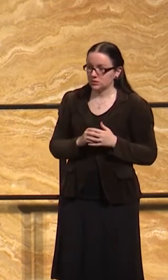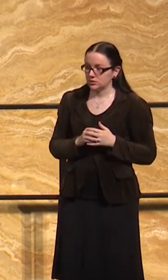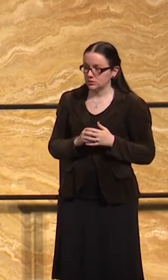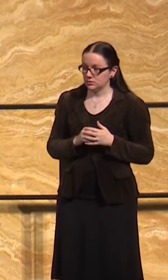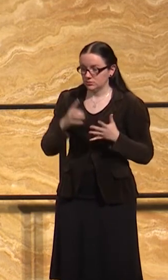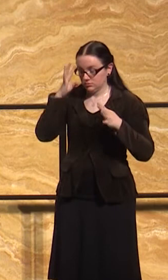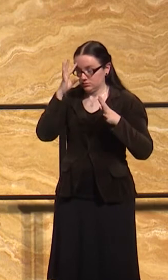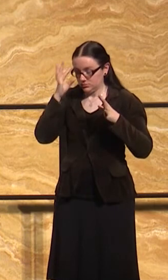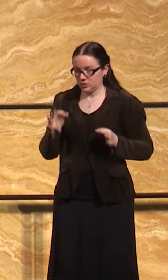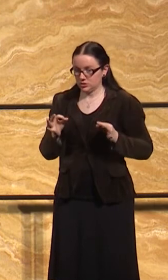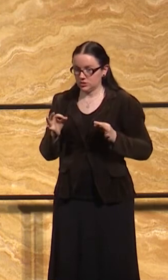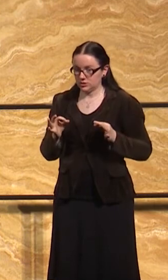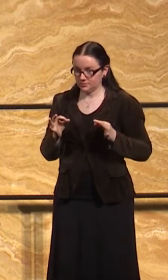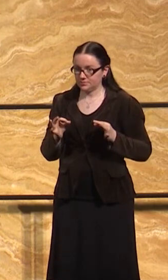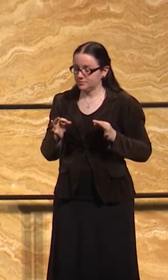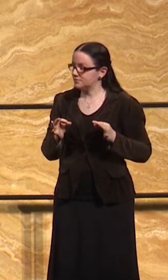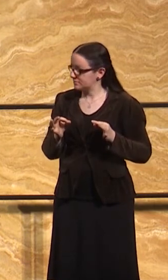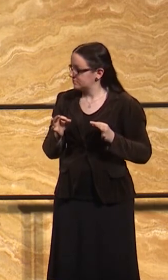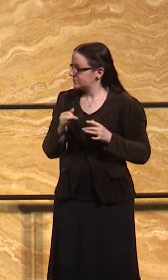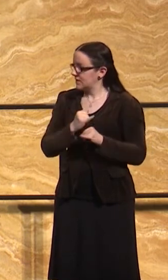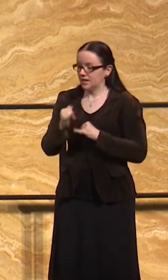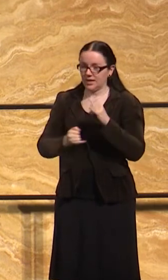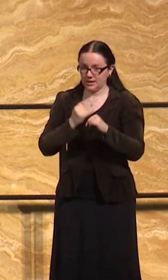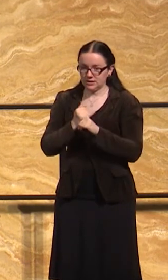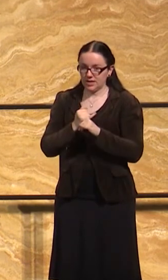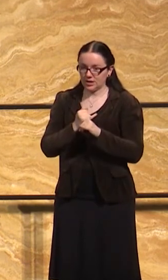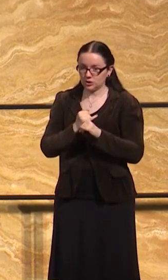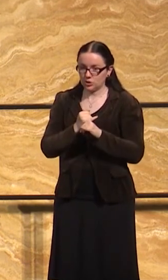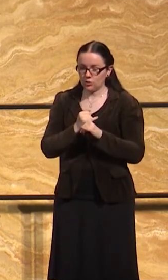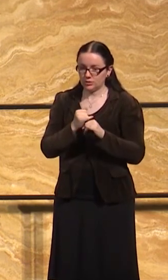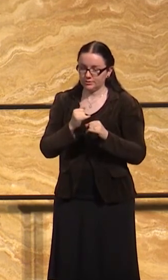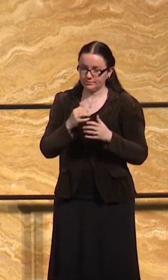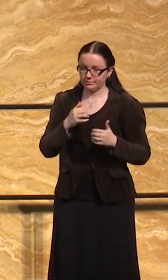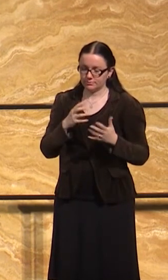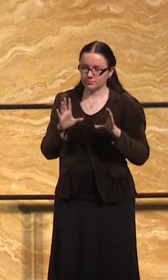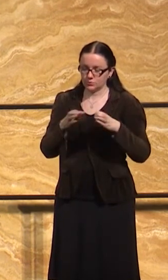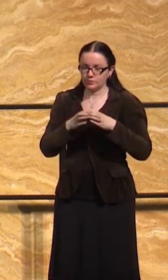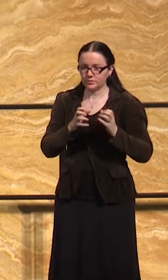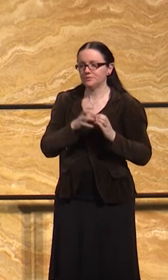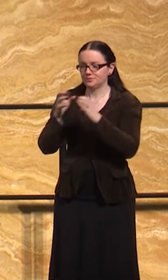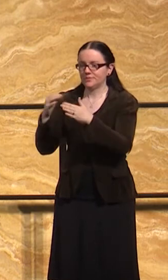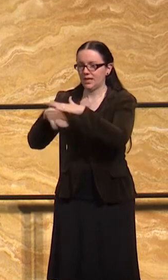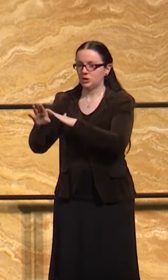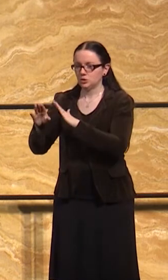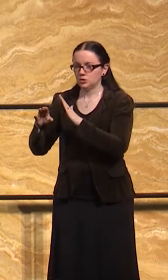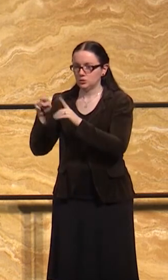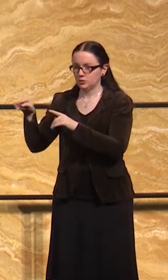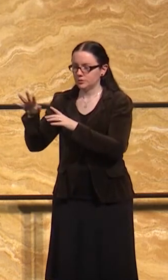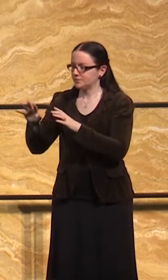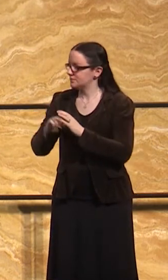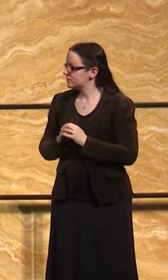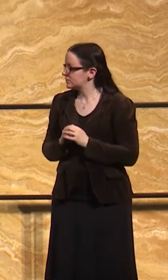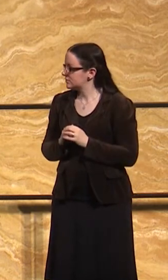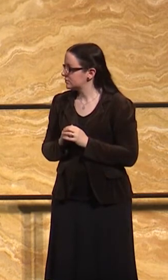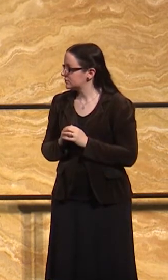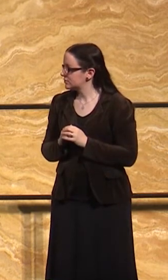made a decision to authorize an international force into Timor-Leste. Yeah. But that was, one day a book has to be